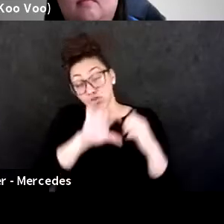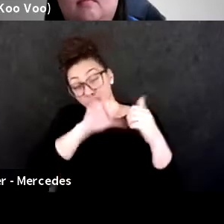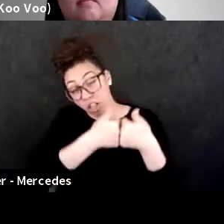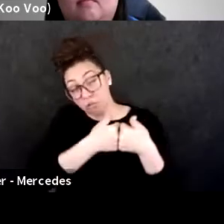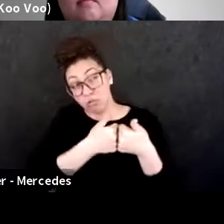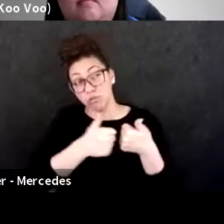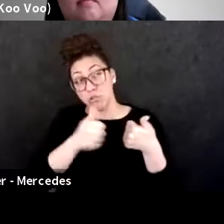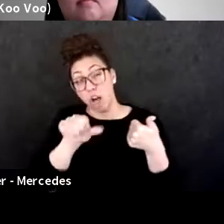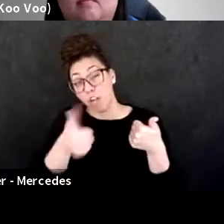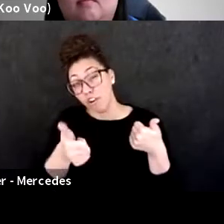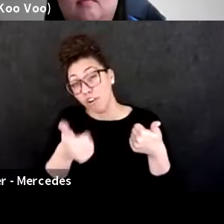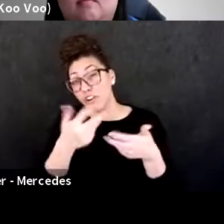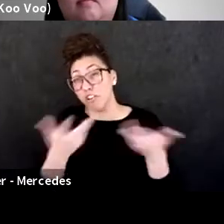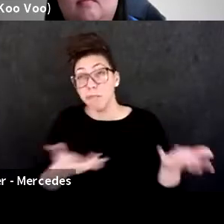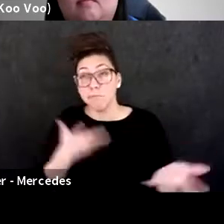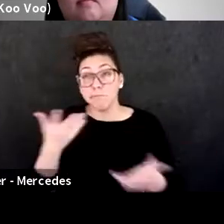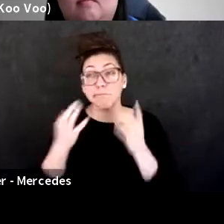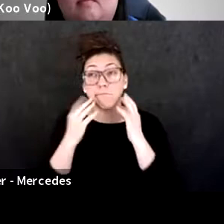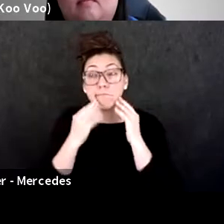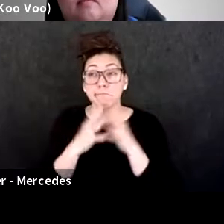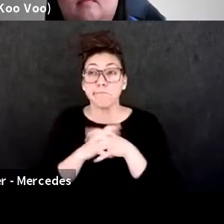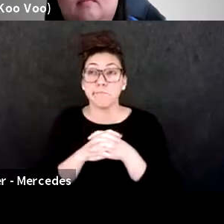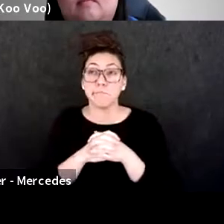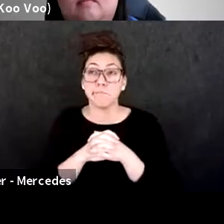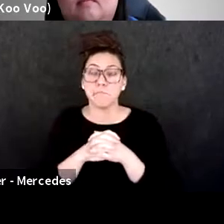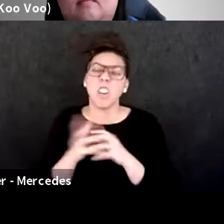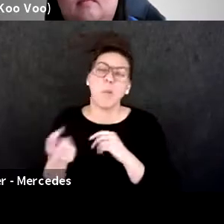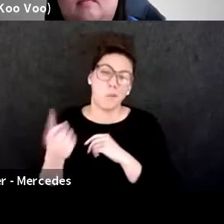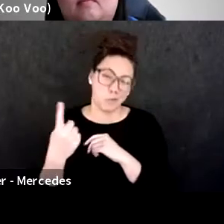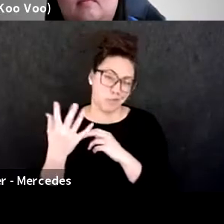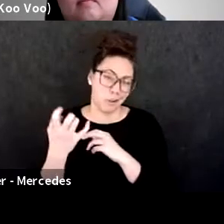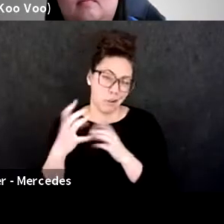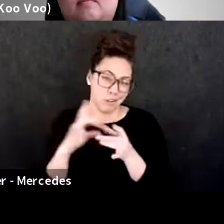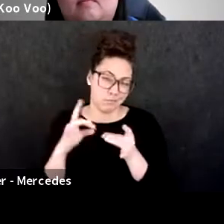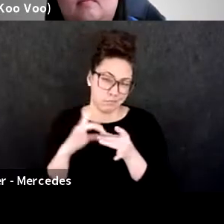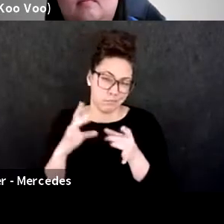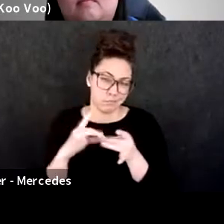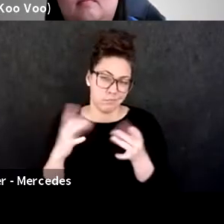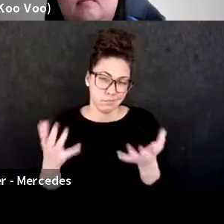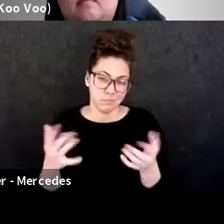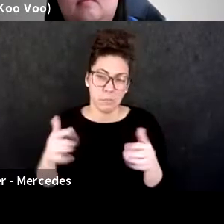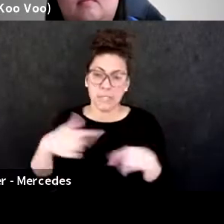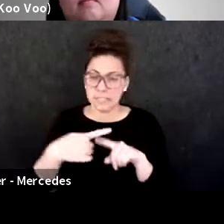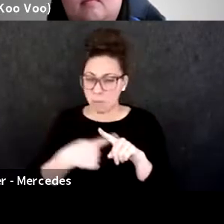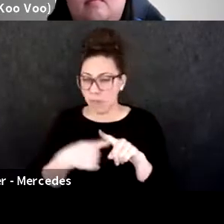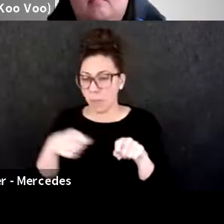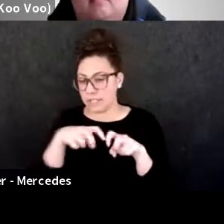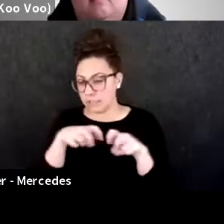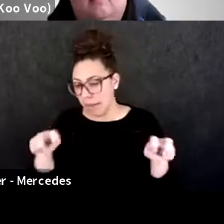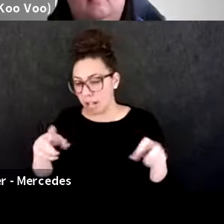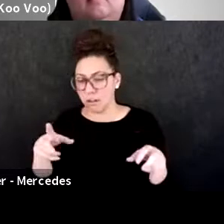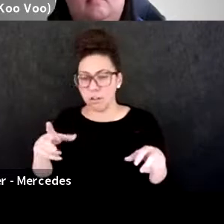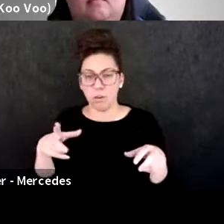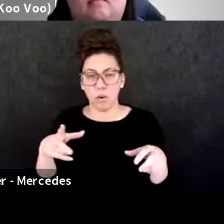in other ways, one thing I wanted to mention, given the focus of this panel or the month or acknowledging Asian